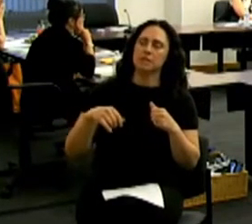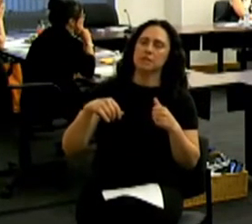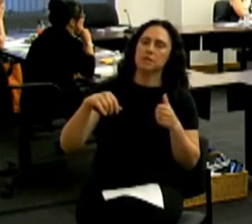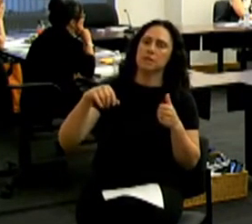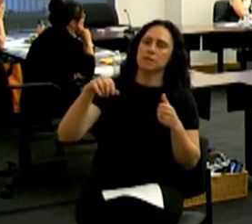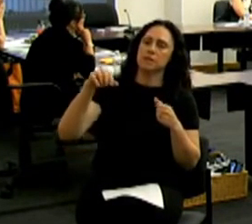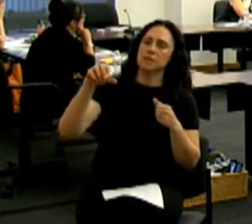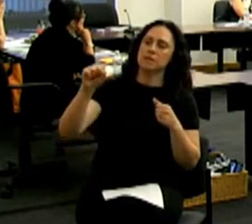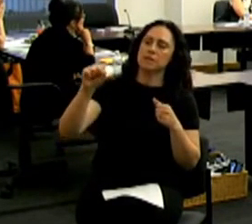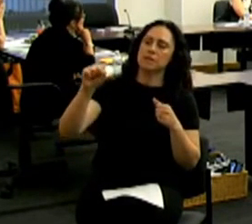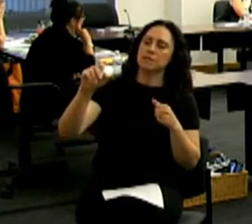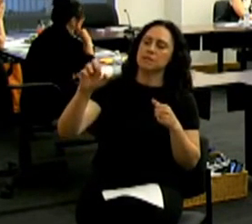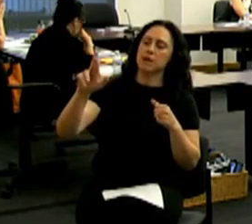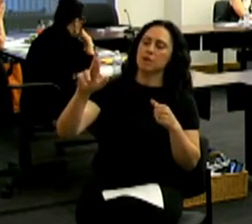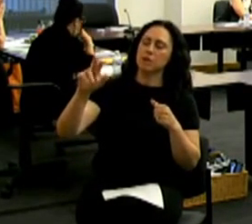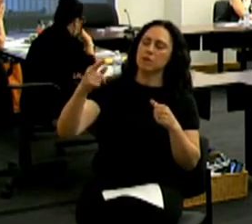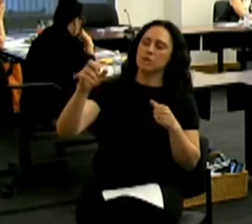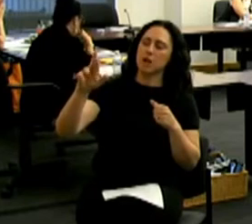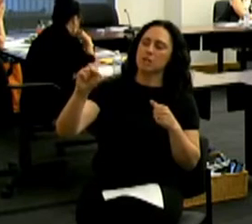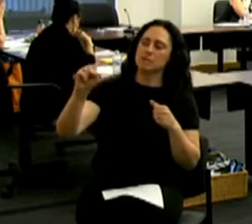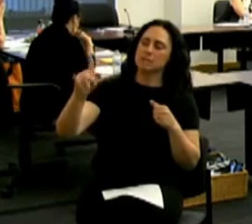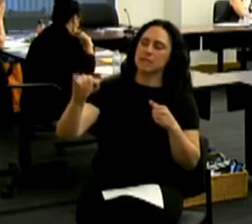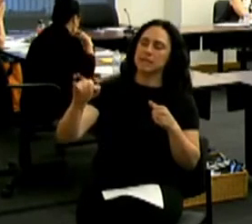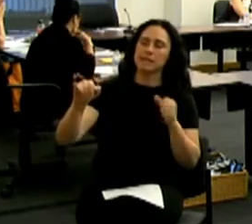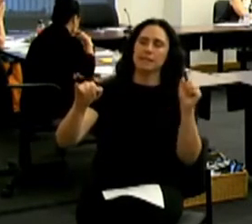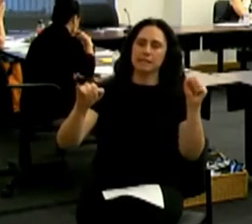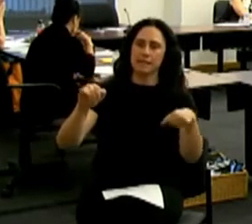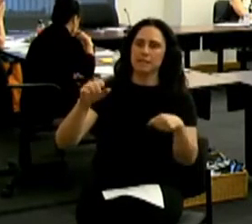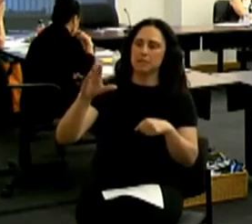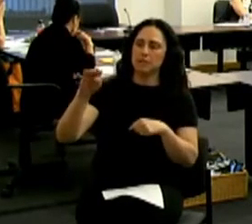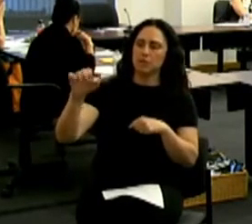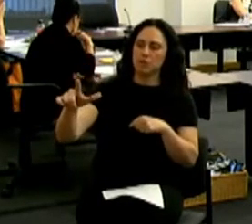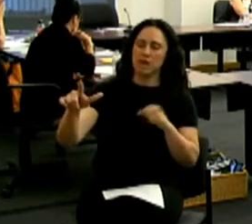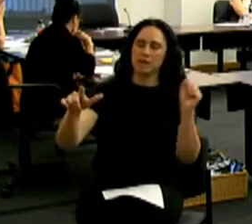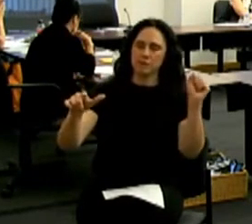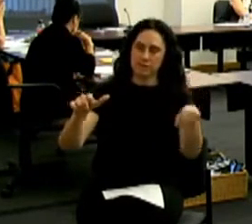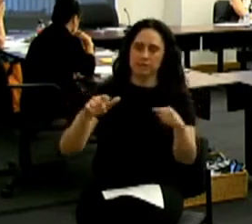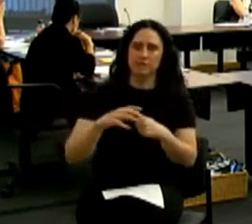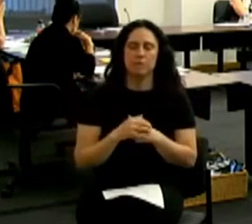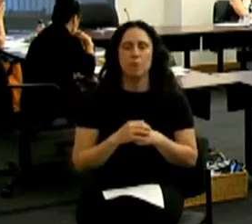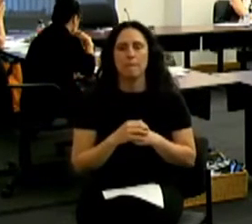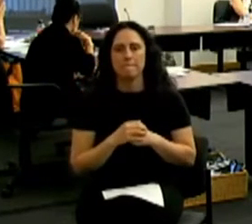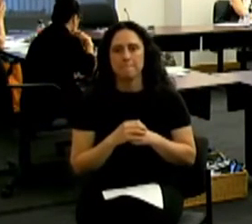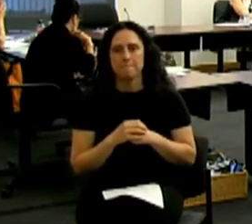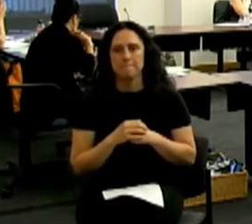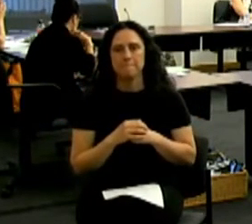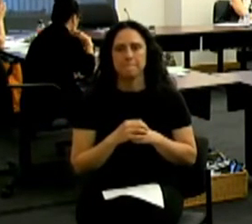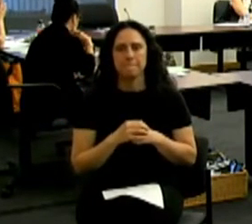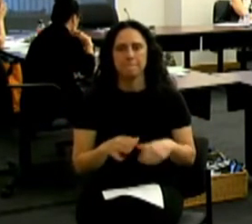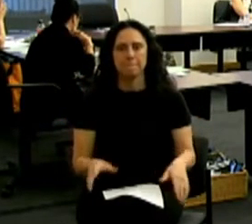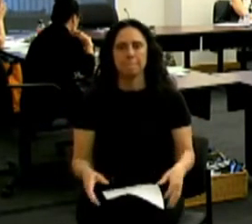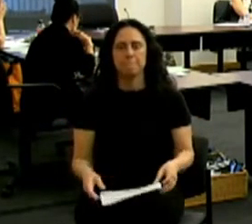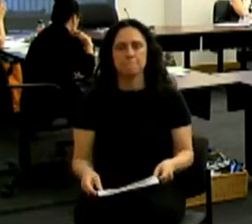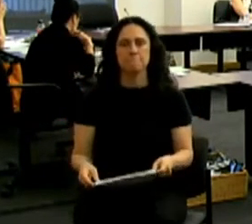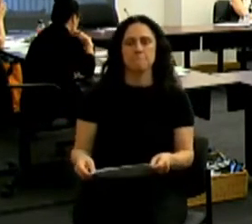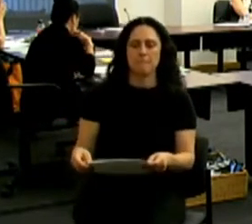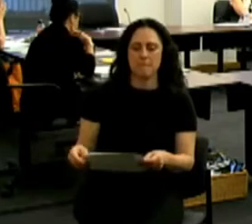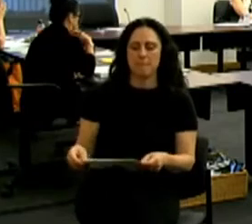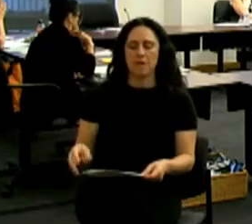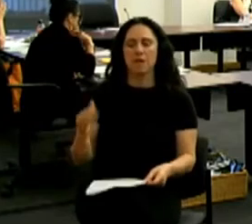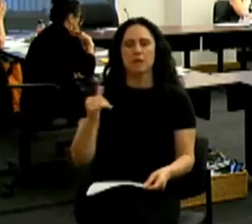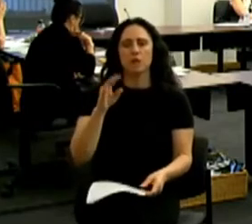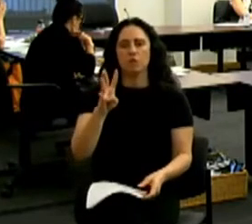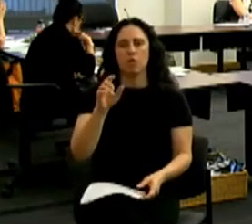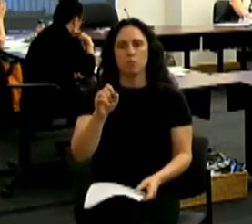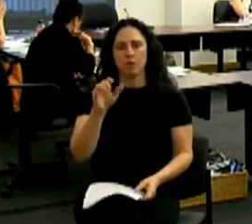trustee Samborski, Yes. trustee O'Connell. Yes. All right, now, we're